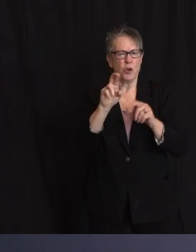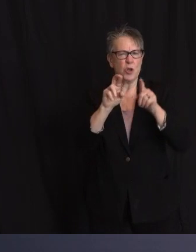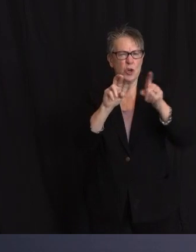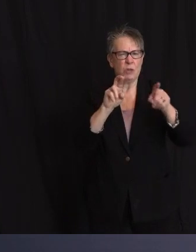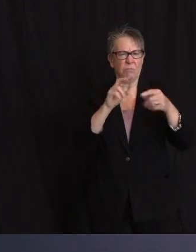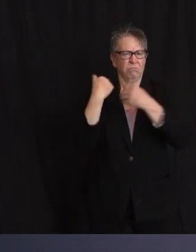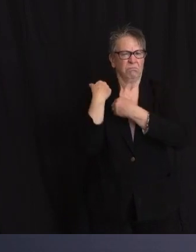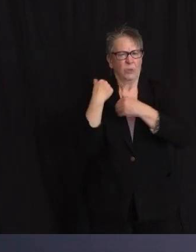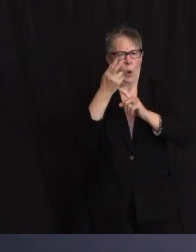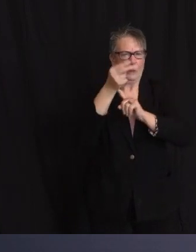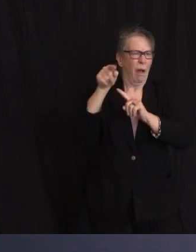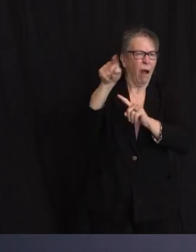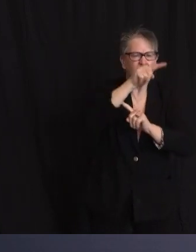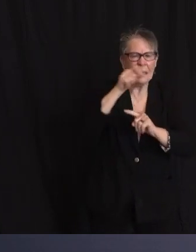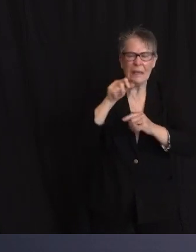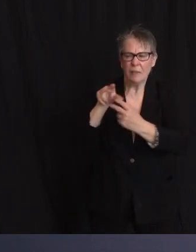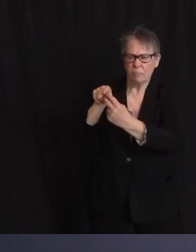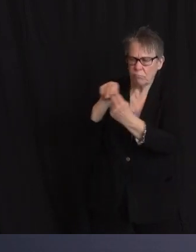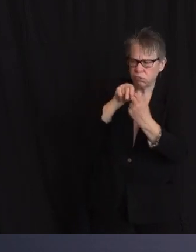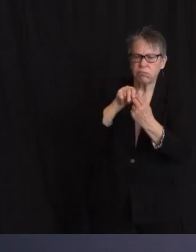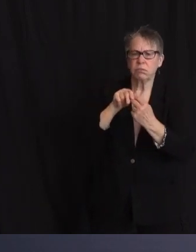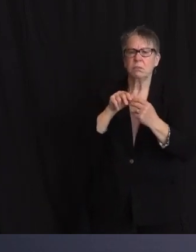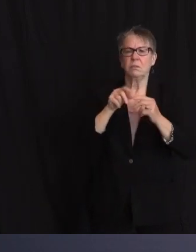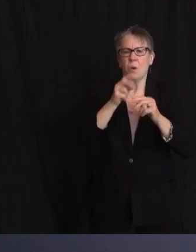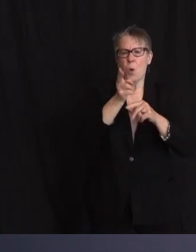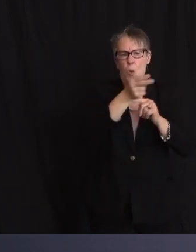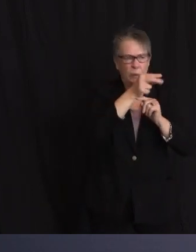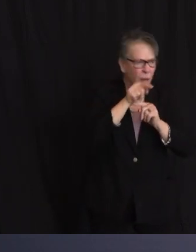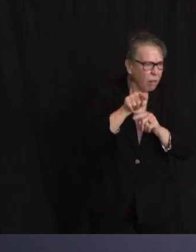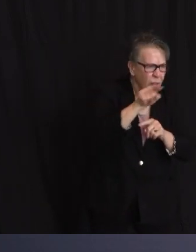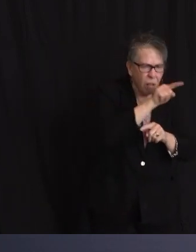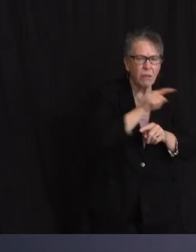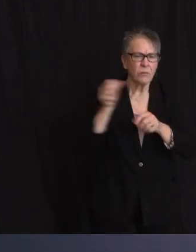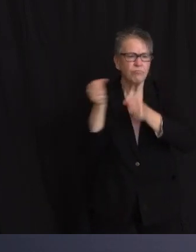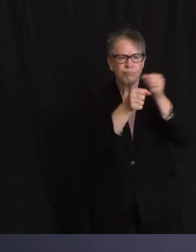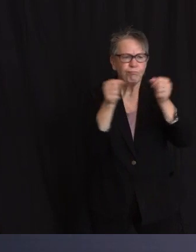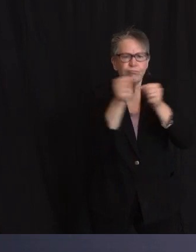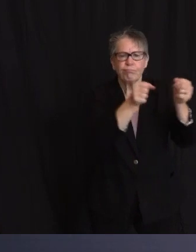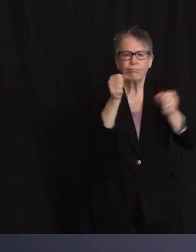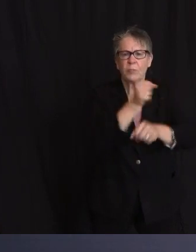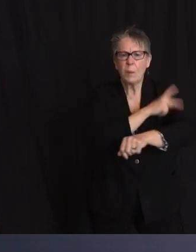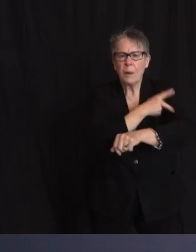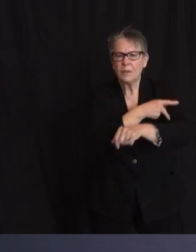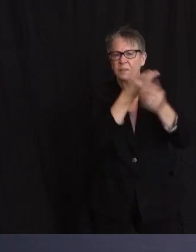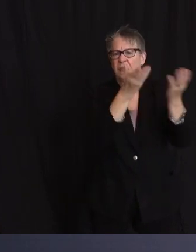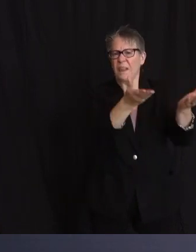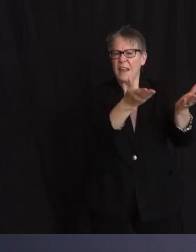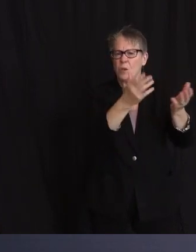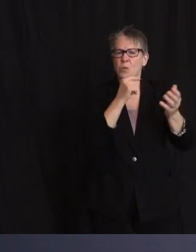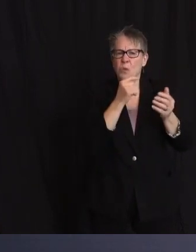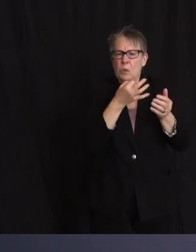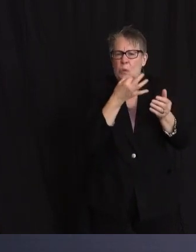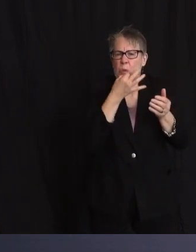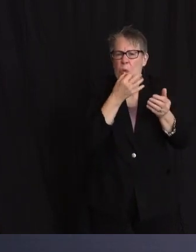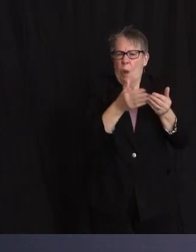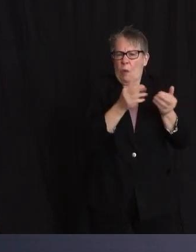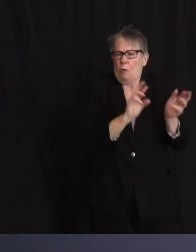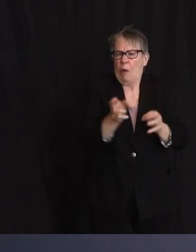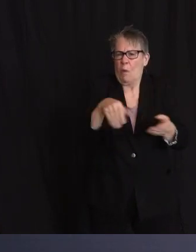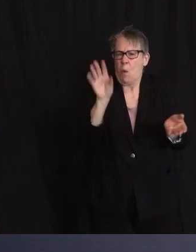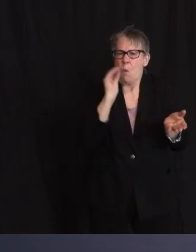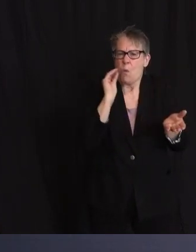nurse officer there. There is an APN, advanced practice nurse, that I met today, and along with Rachel, I'm proud to say they